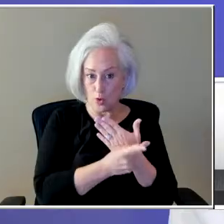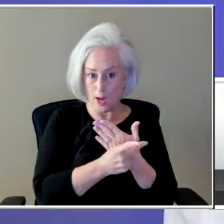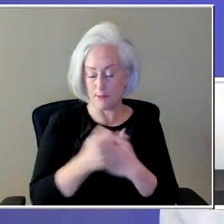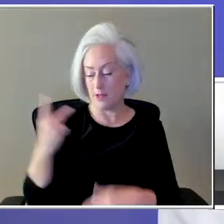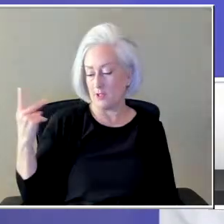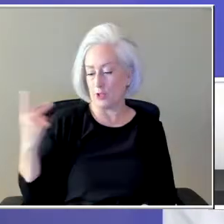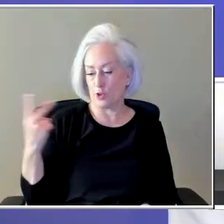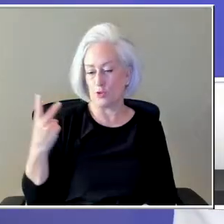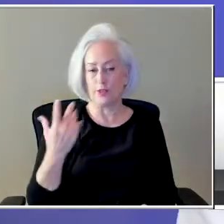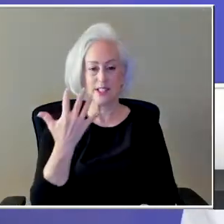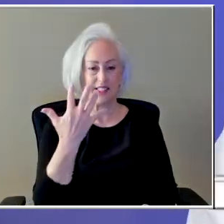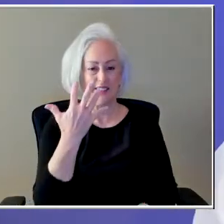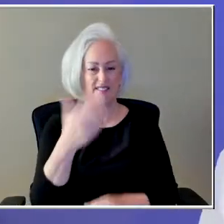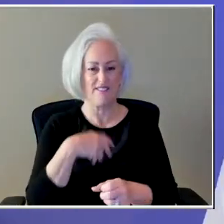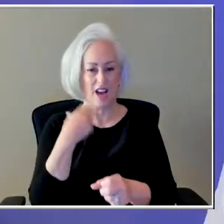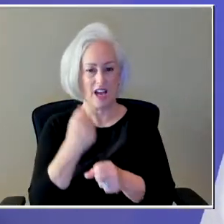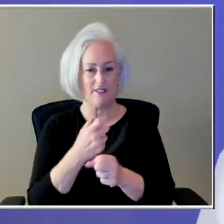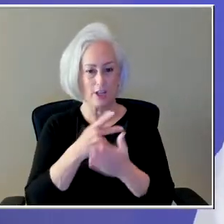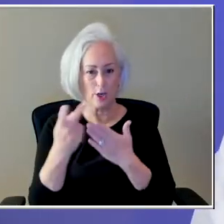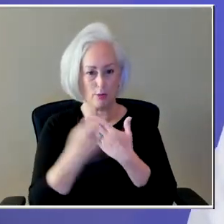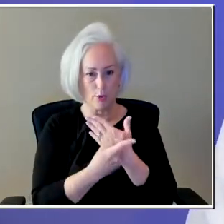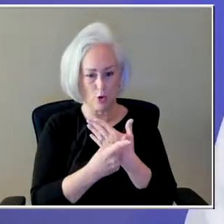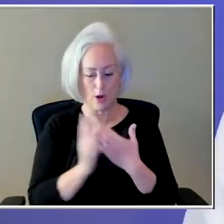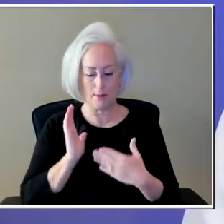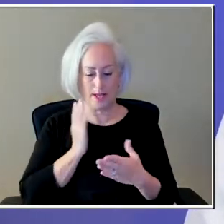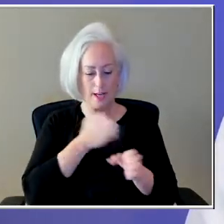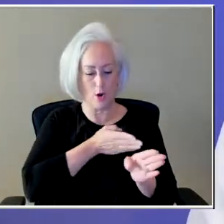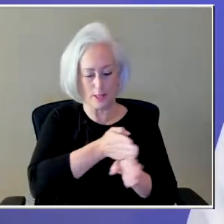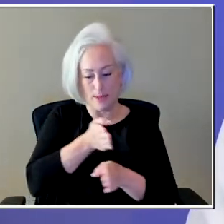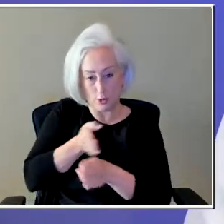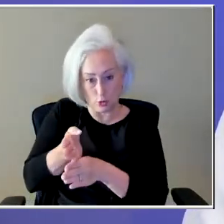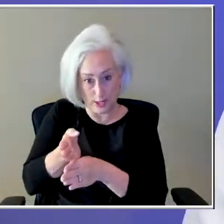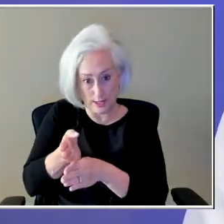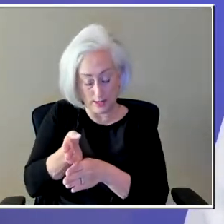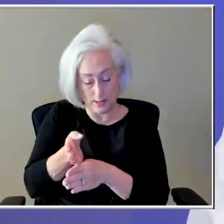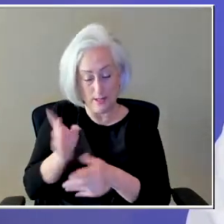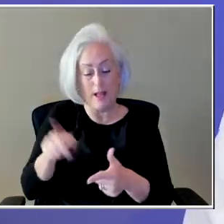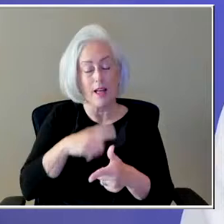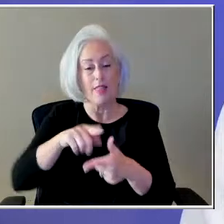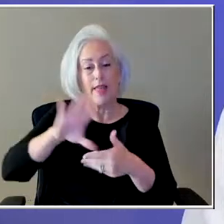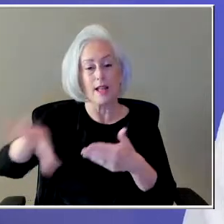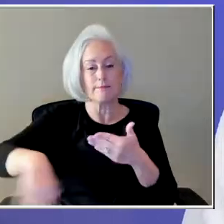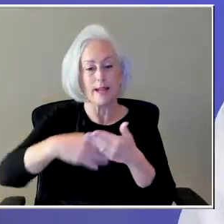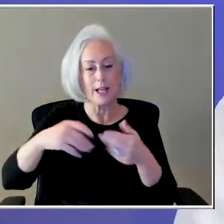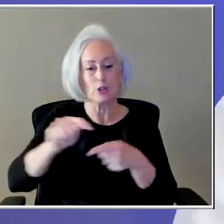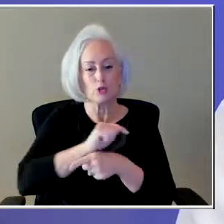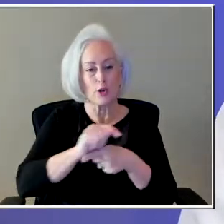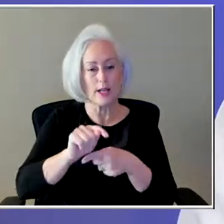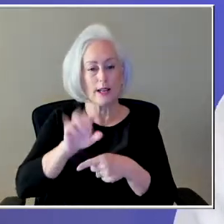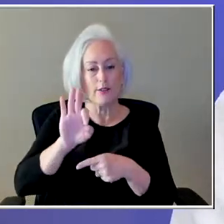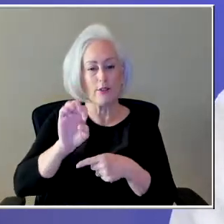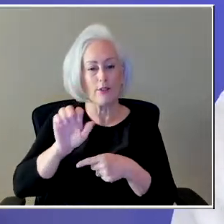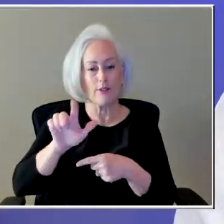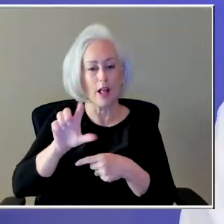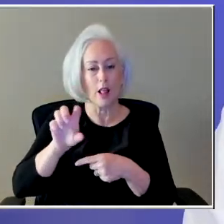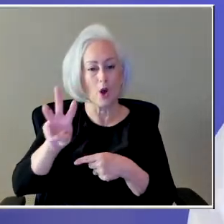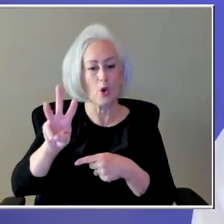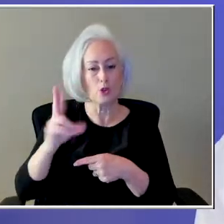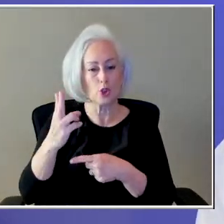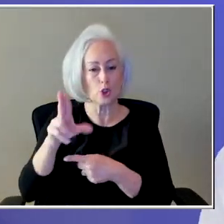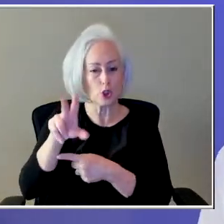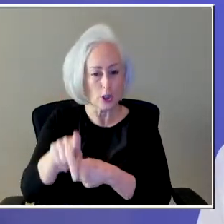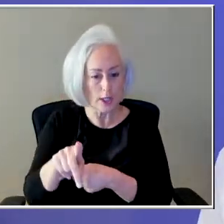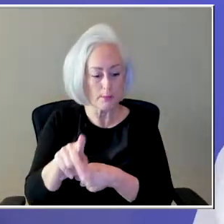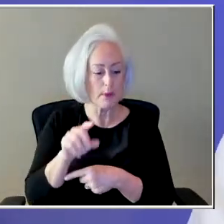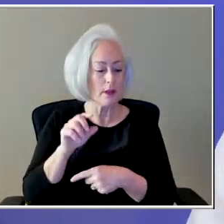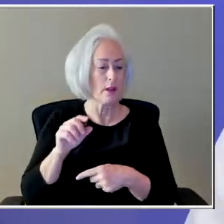residency program in our respective specialties. And then you can further your training by doing fellowships and, joint fellowships or cancer